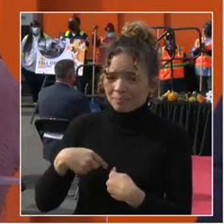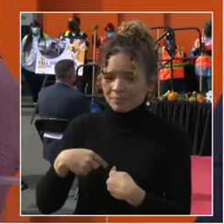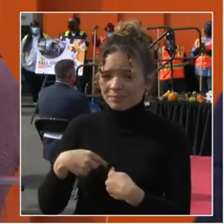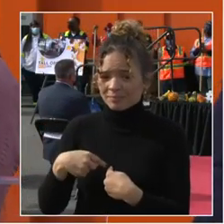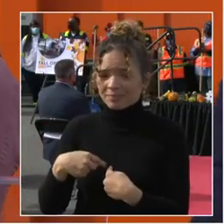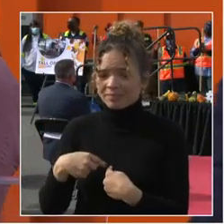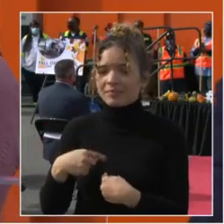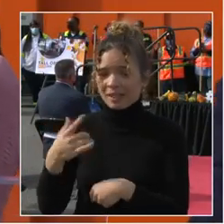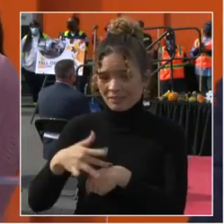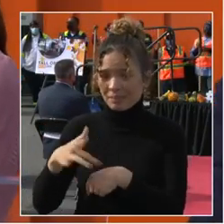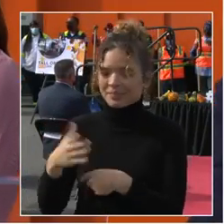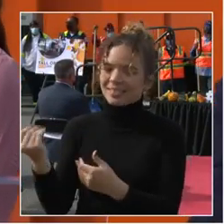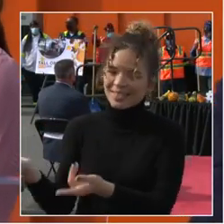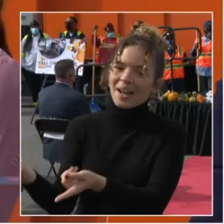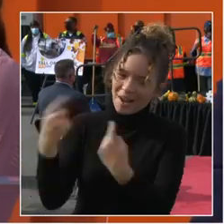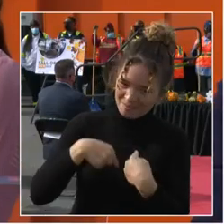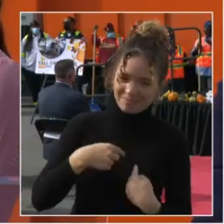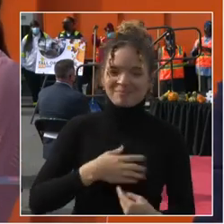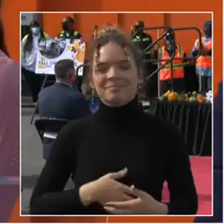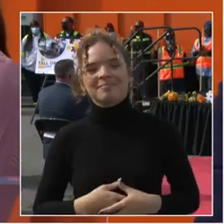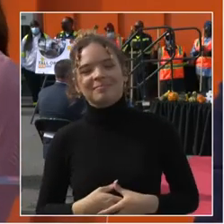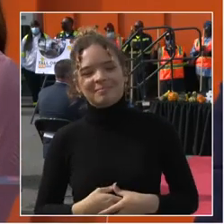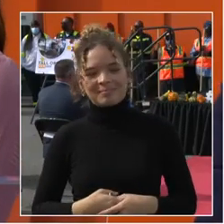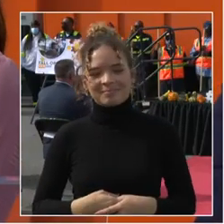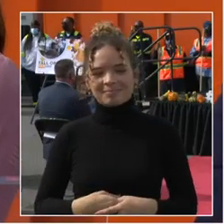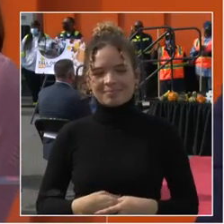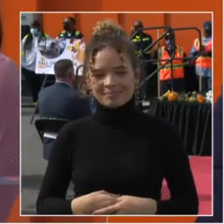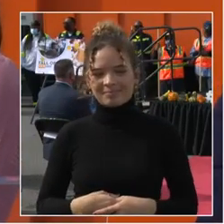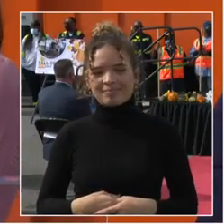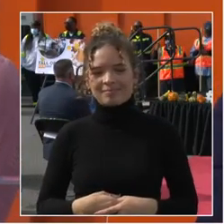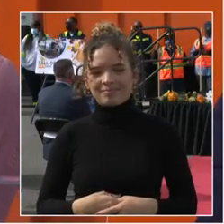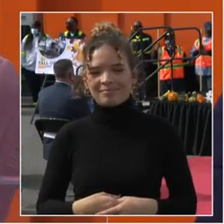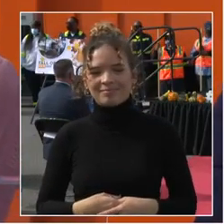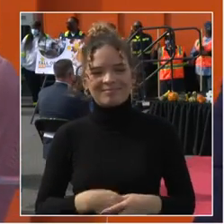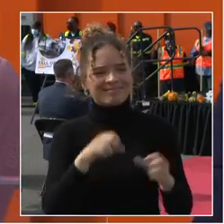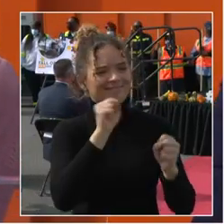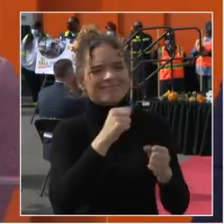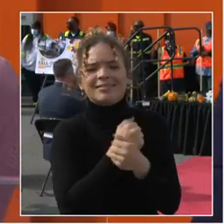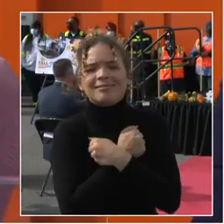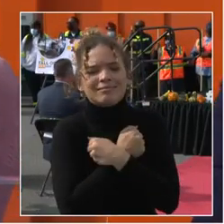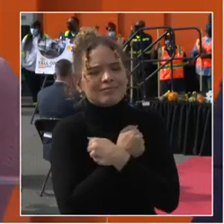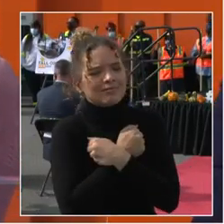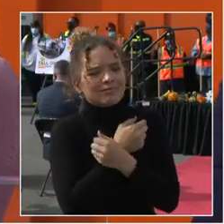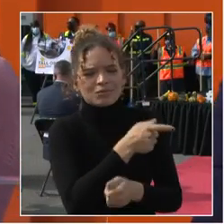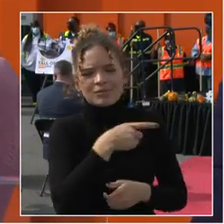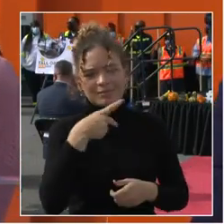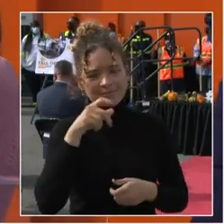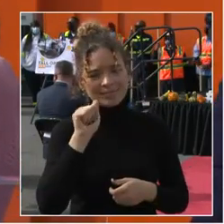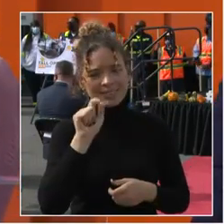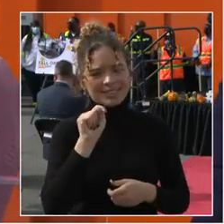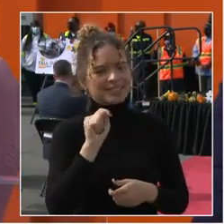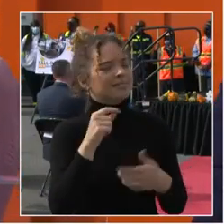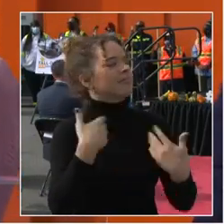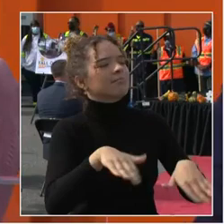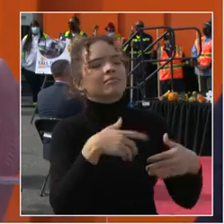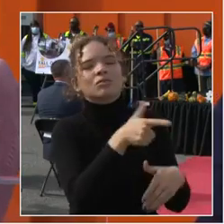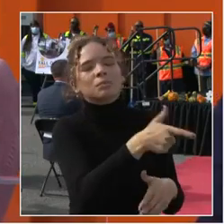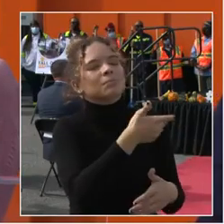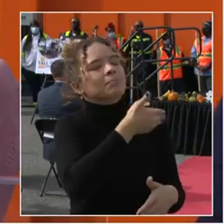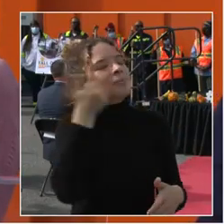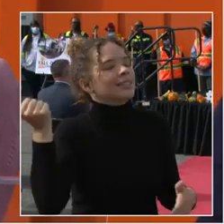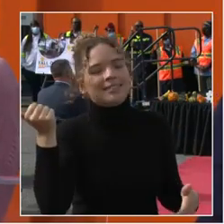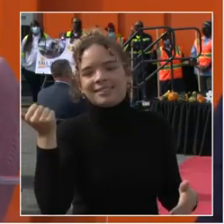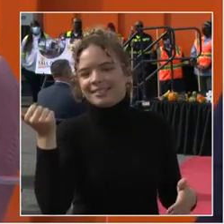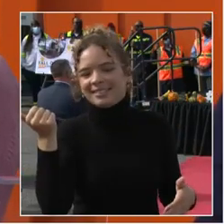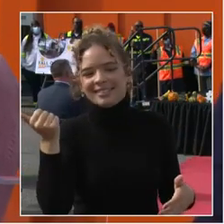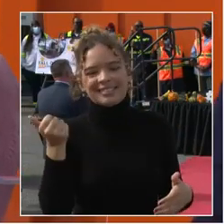and join us. Pat, we love you. Pat is the coldest. Pat is cold. She is